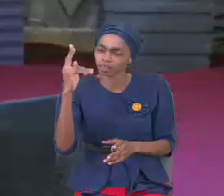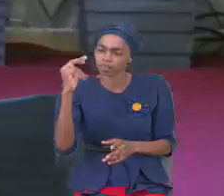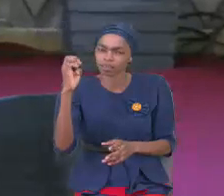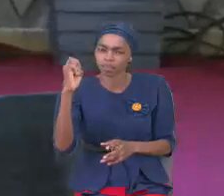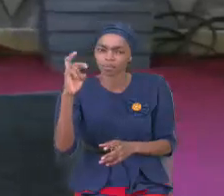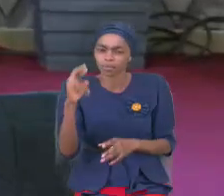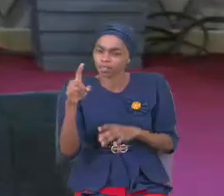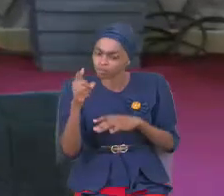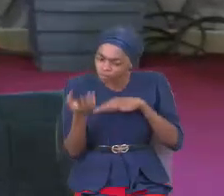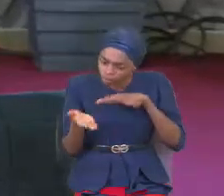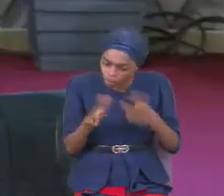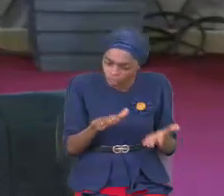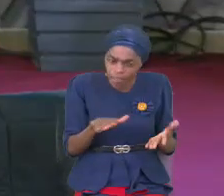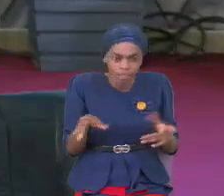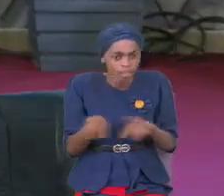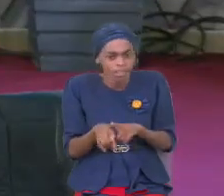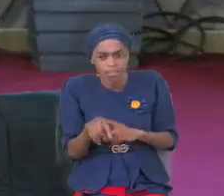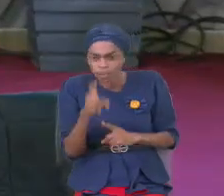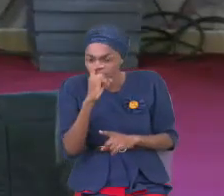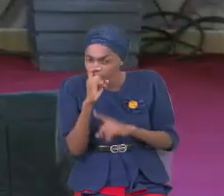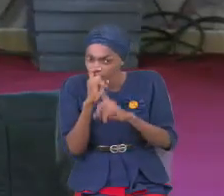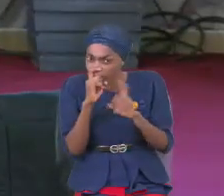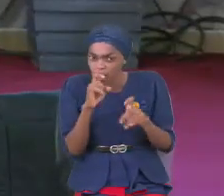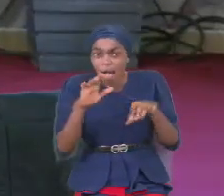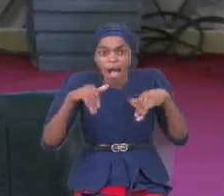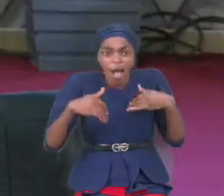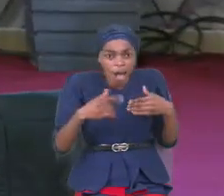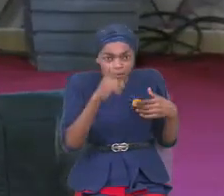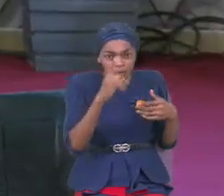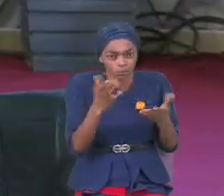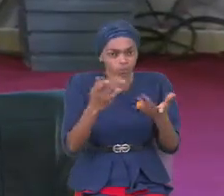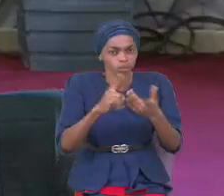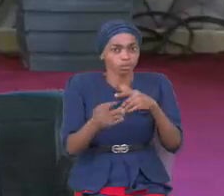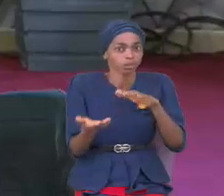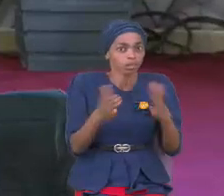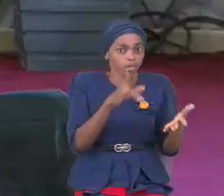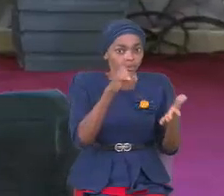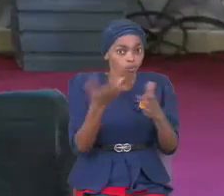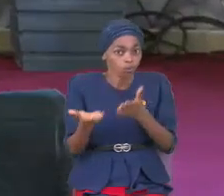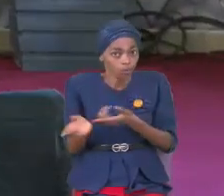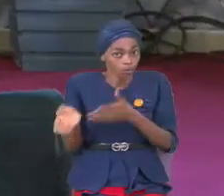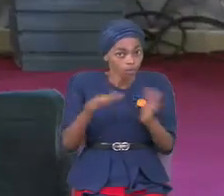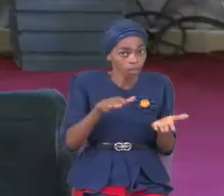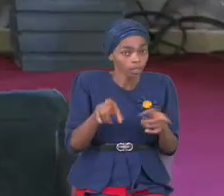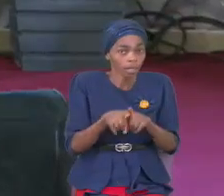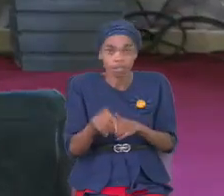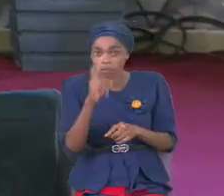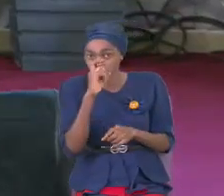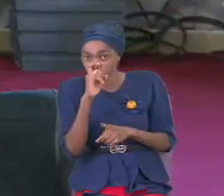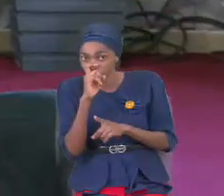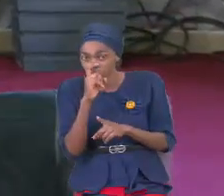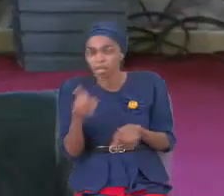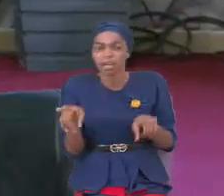Do you want to die in the fool's camp, in the fool's company, in the fool's comportment? Died